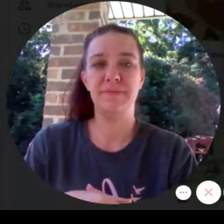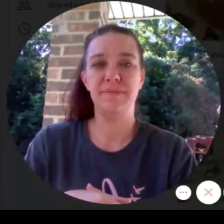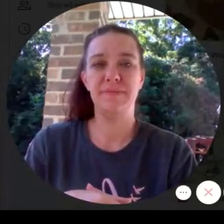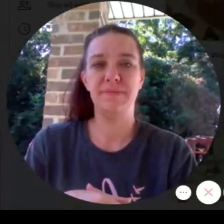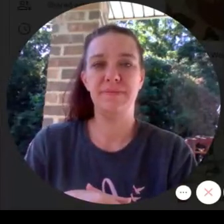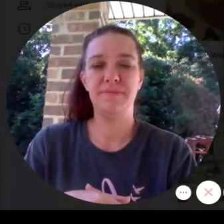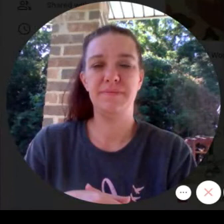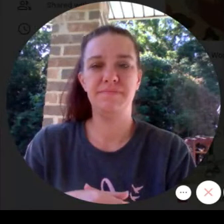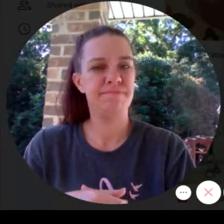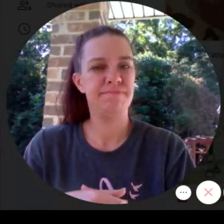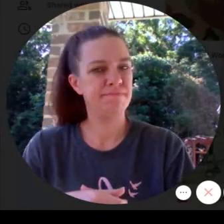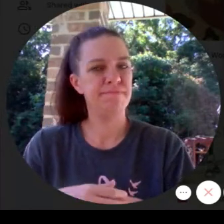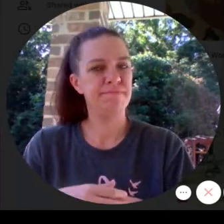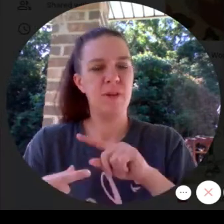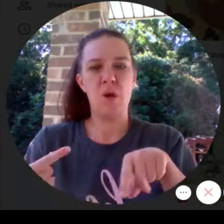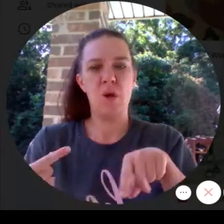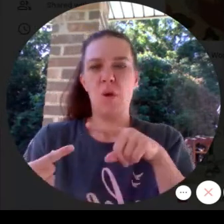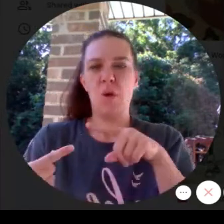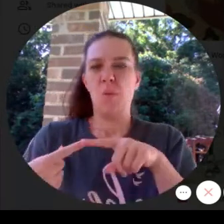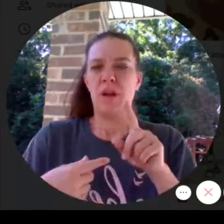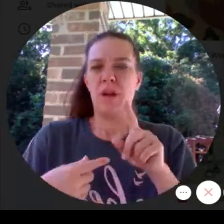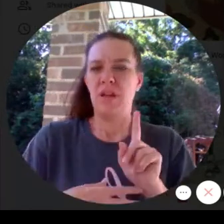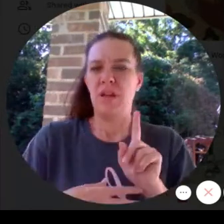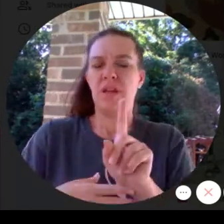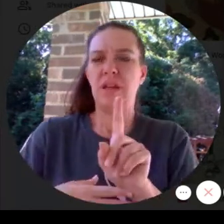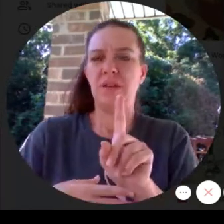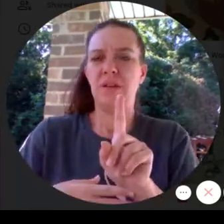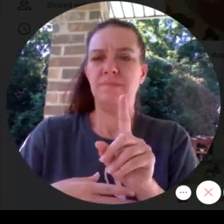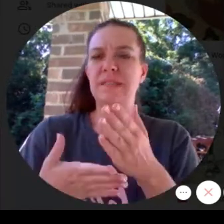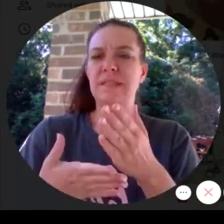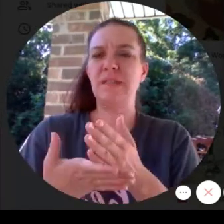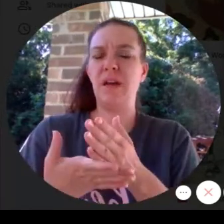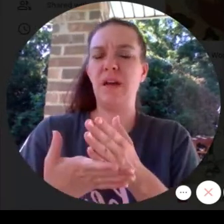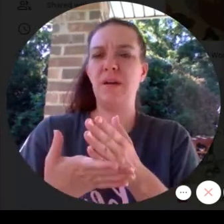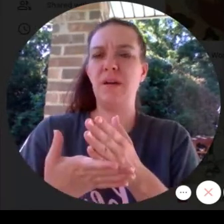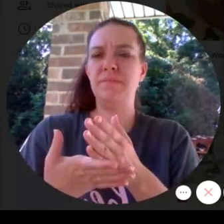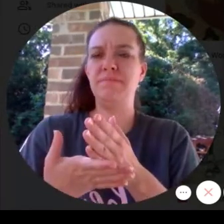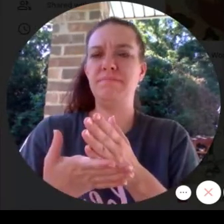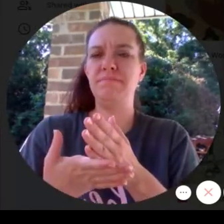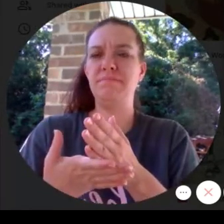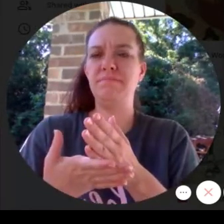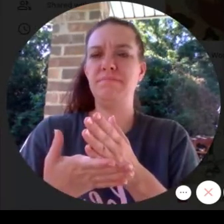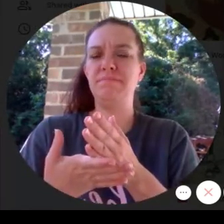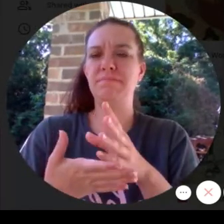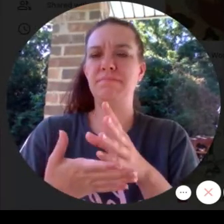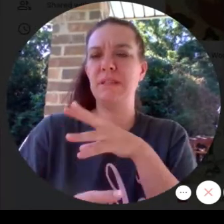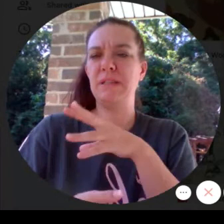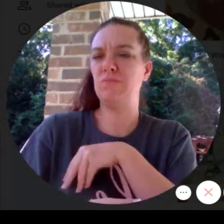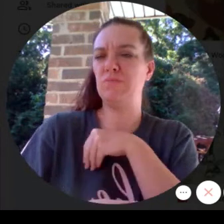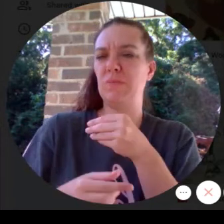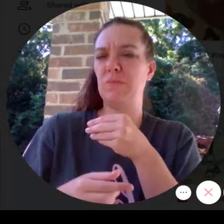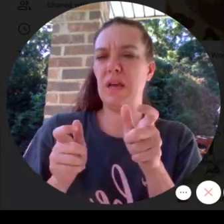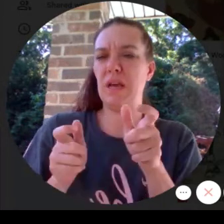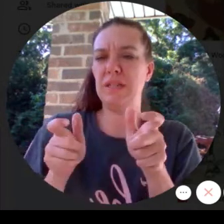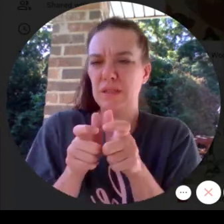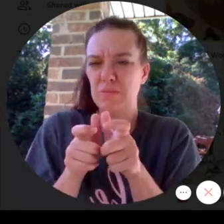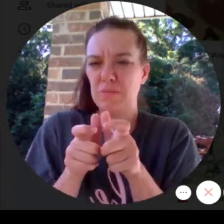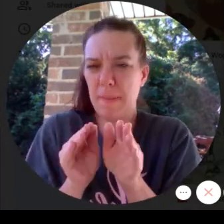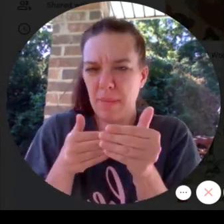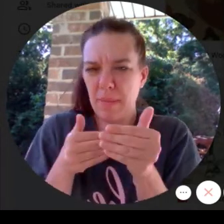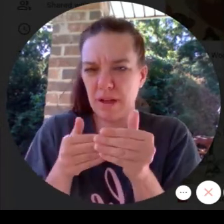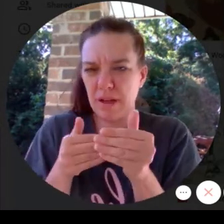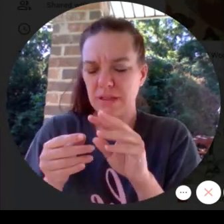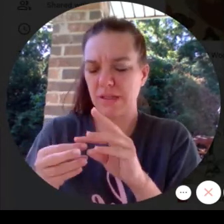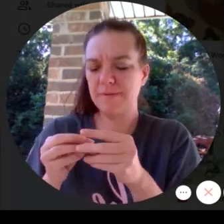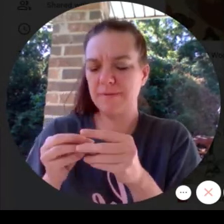When he reached the first step, he paused and removed a small box from his pocket. He turned it over his fingers